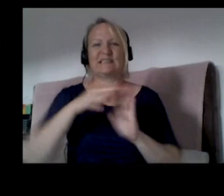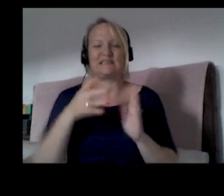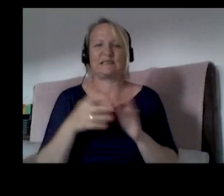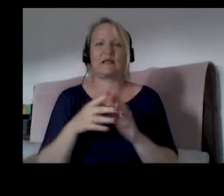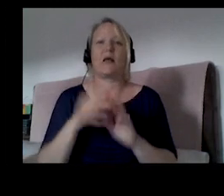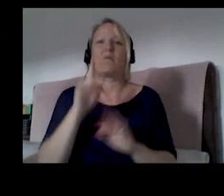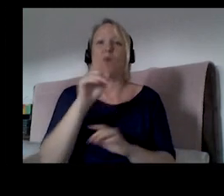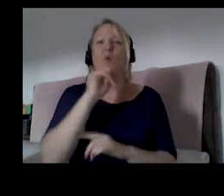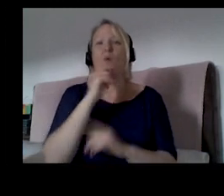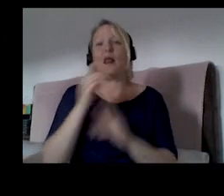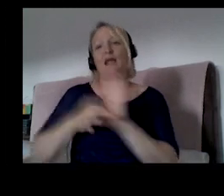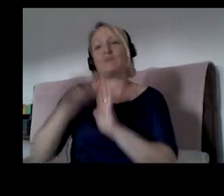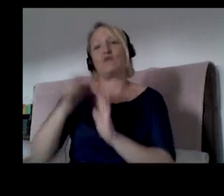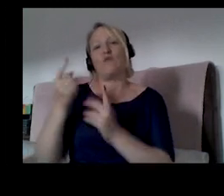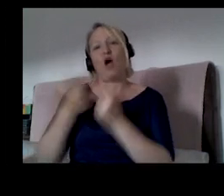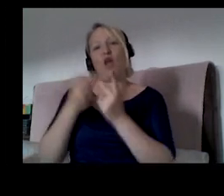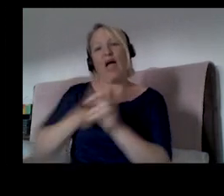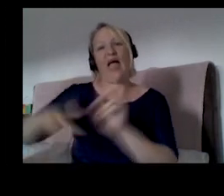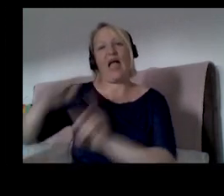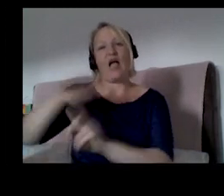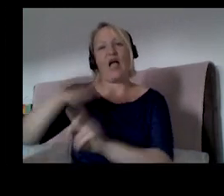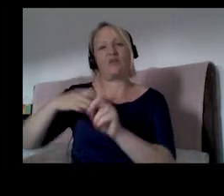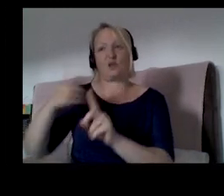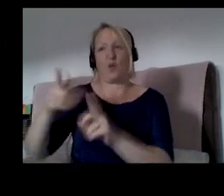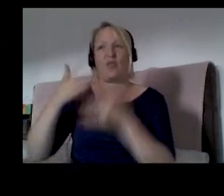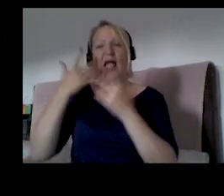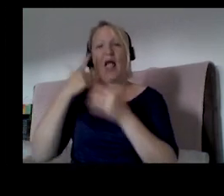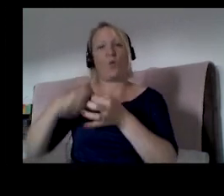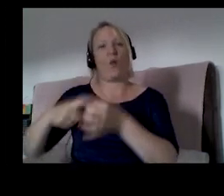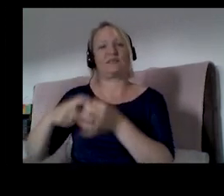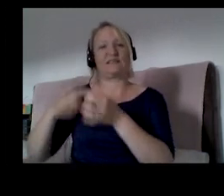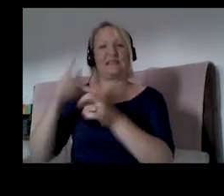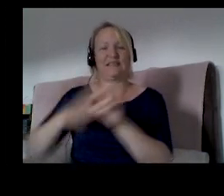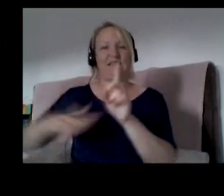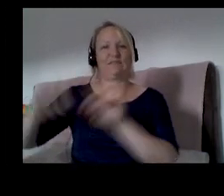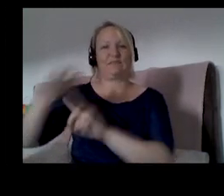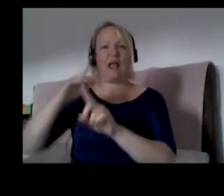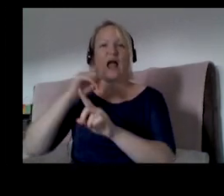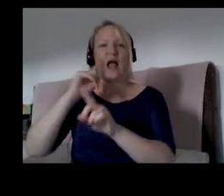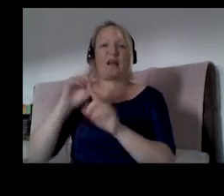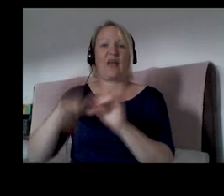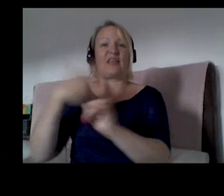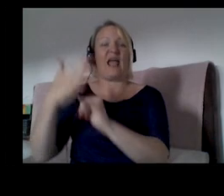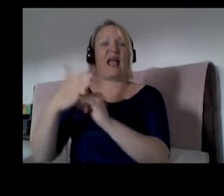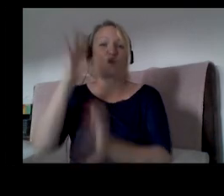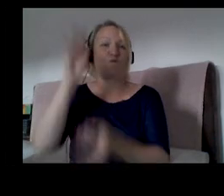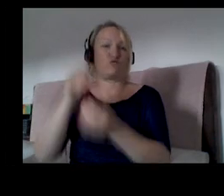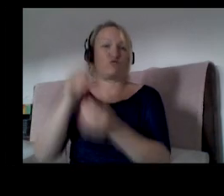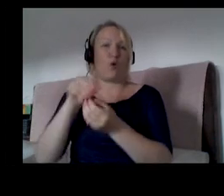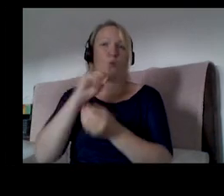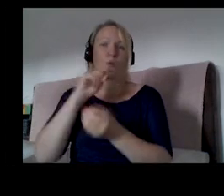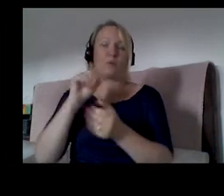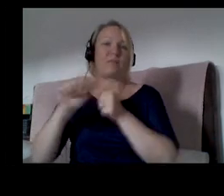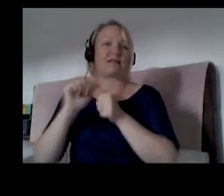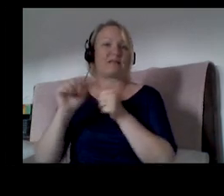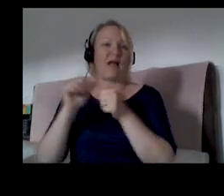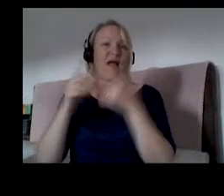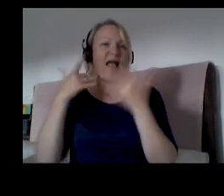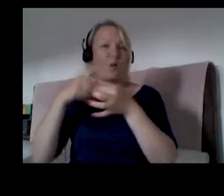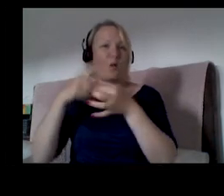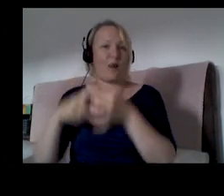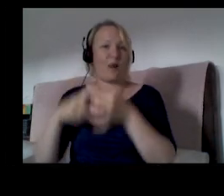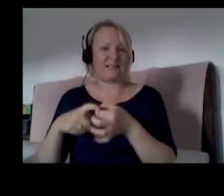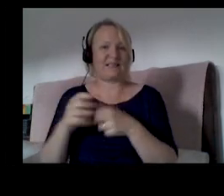flows across the region, there will be improvements in other areas and an improvement in air quality in the project-wide area